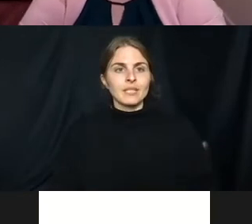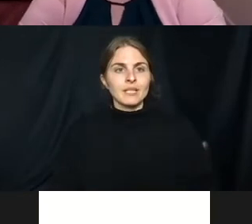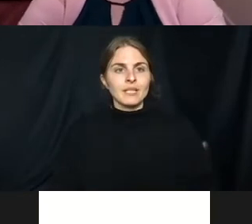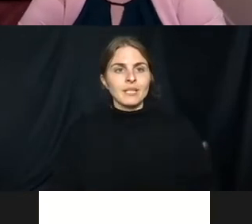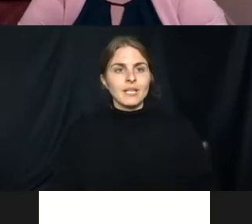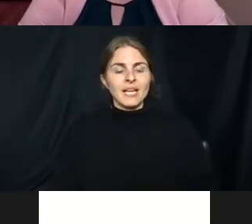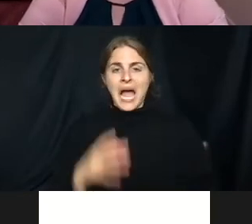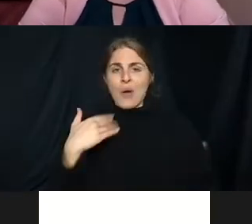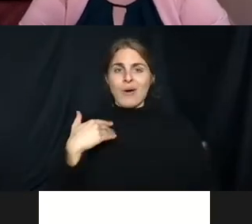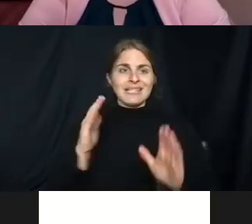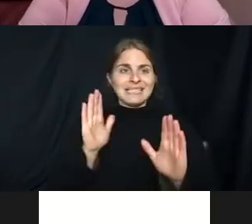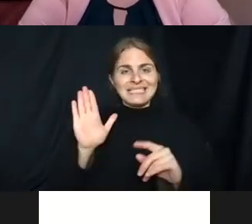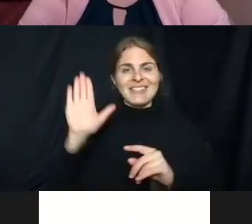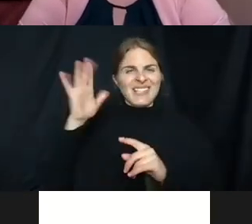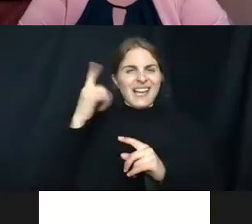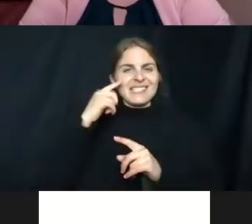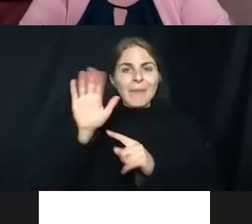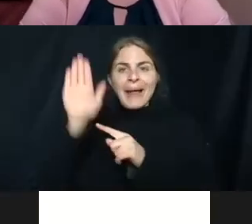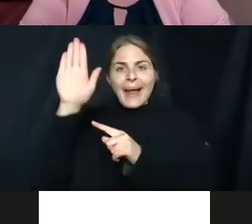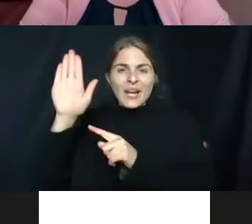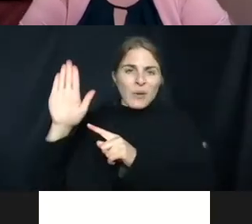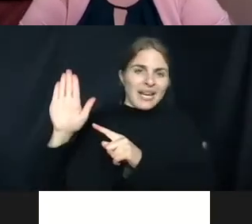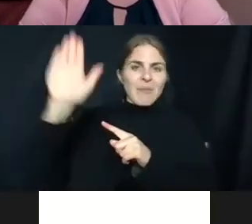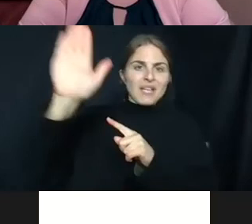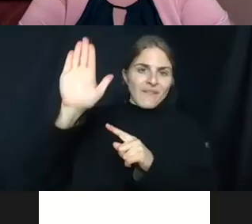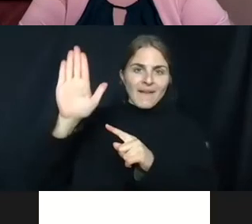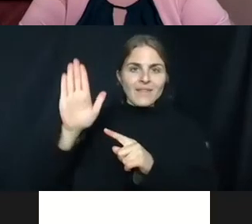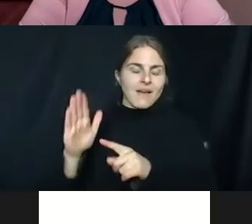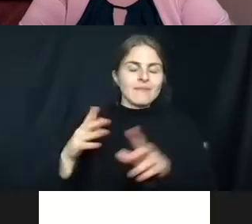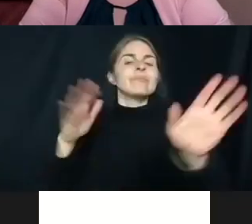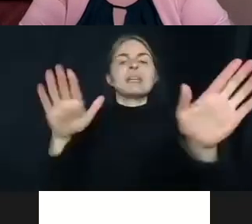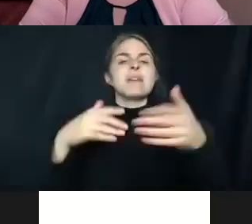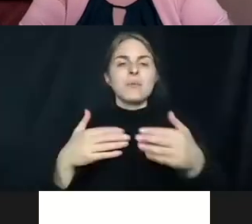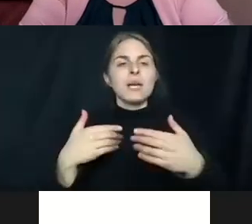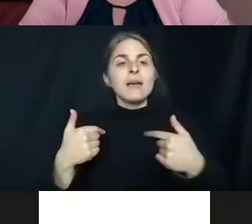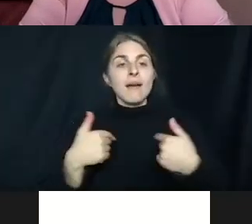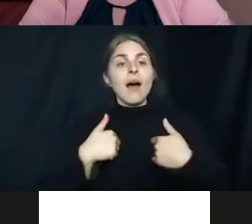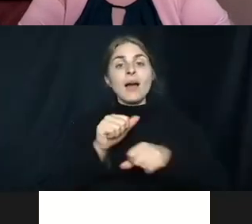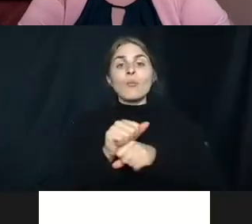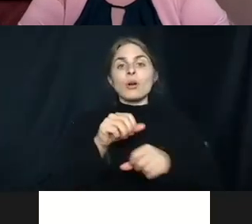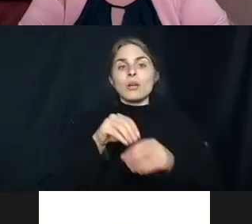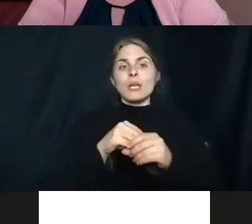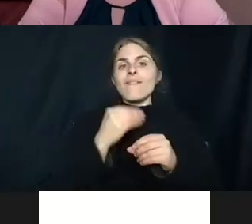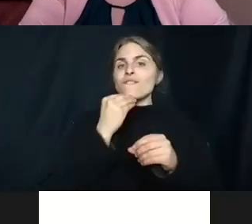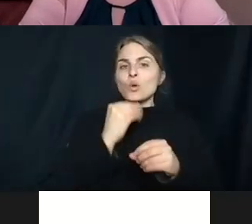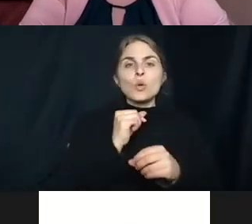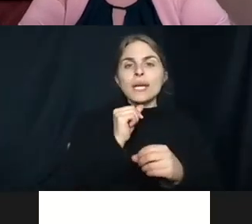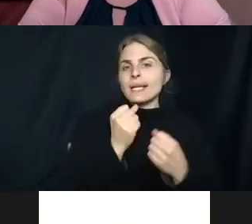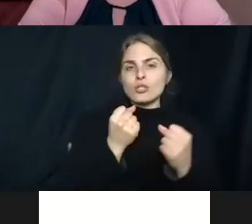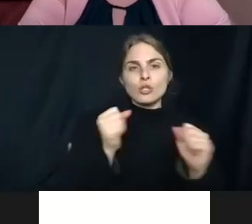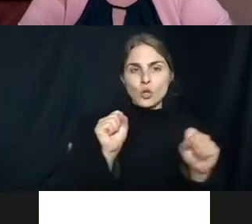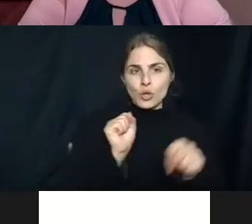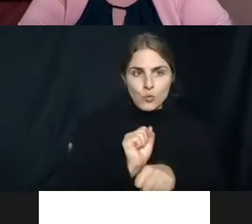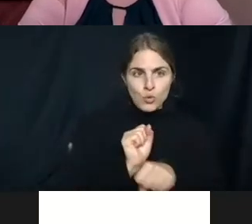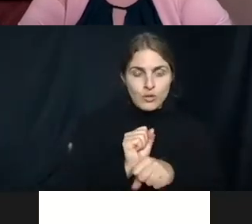five with that in the corner of the screen. Anyway, so I work in food insecurity work, and what I noticed there